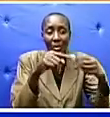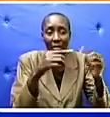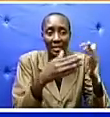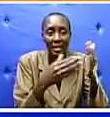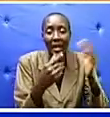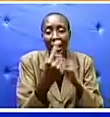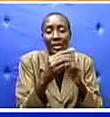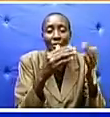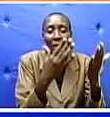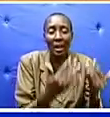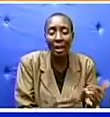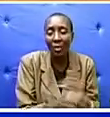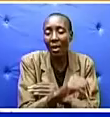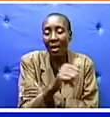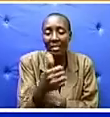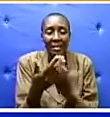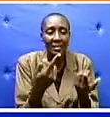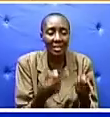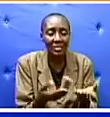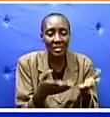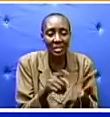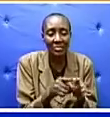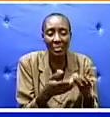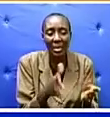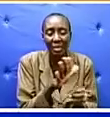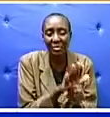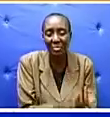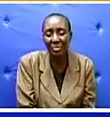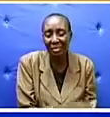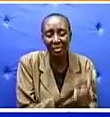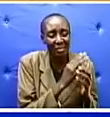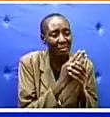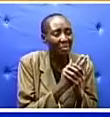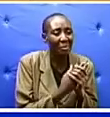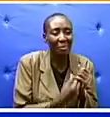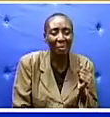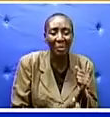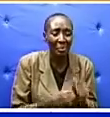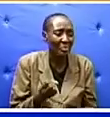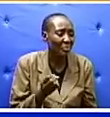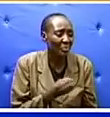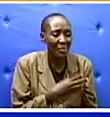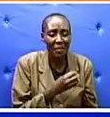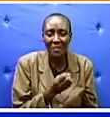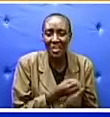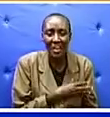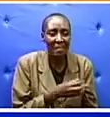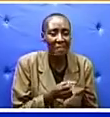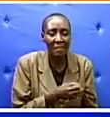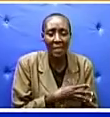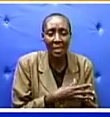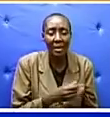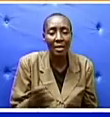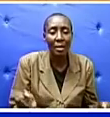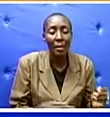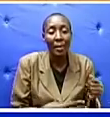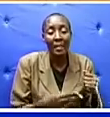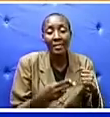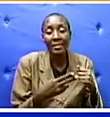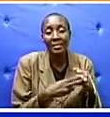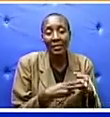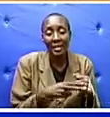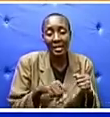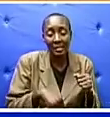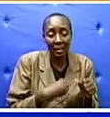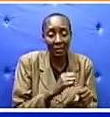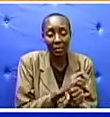something else is here to put you down. It's really discouraging. It's really scary. So around July, I got